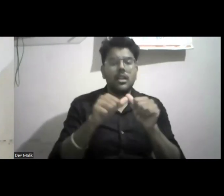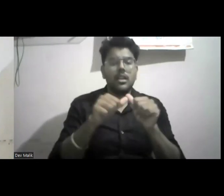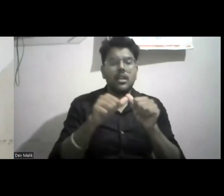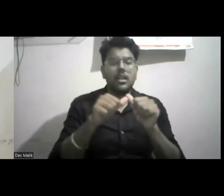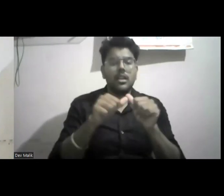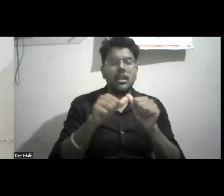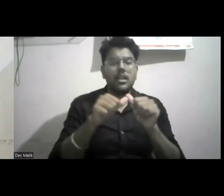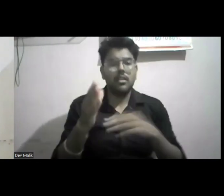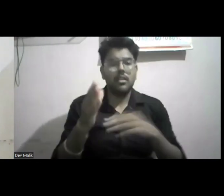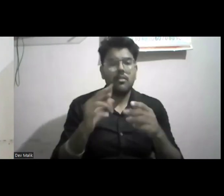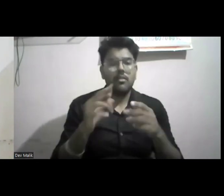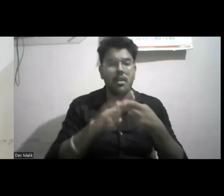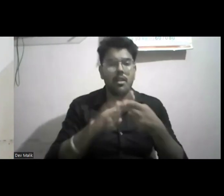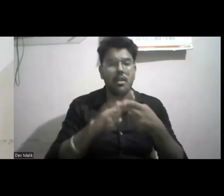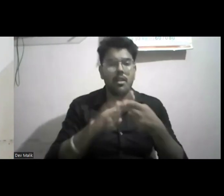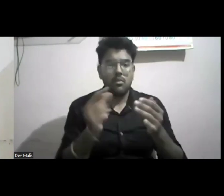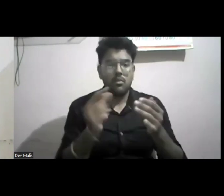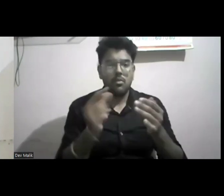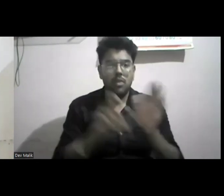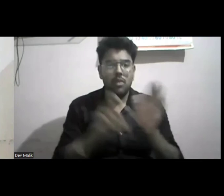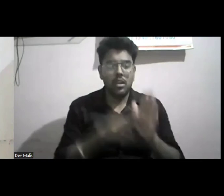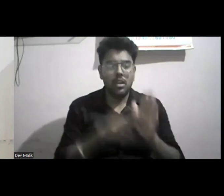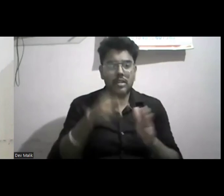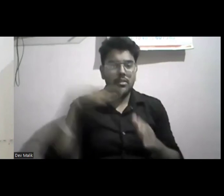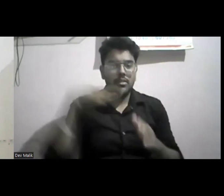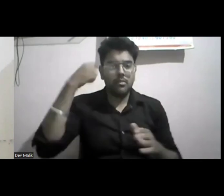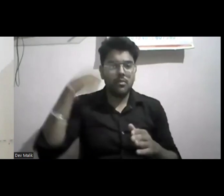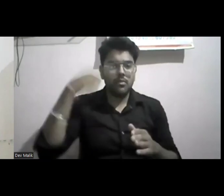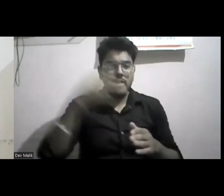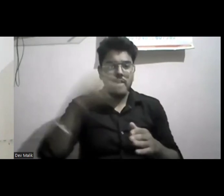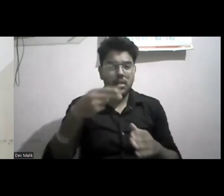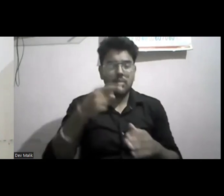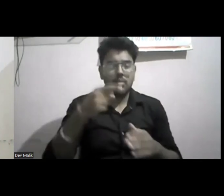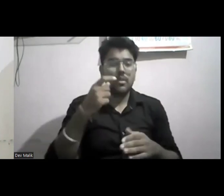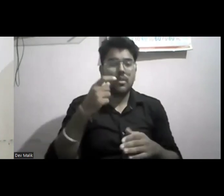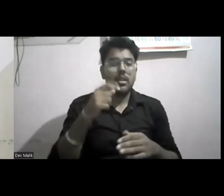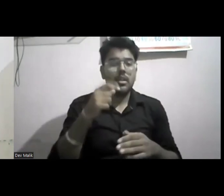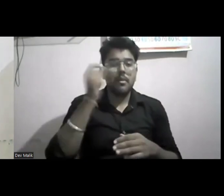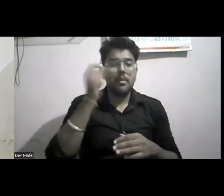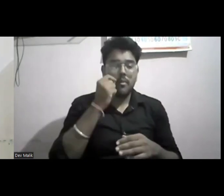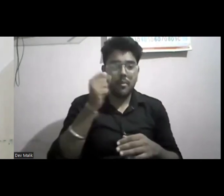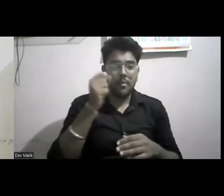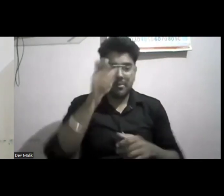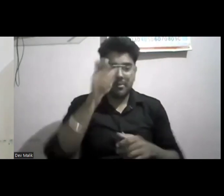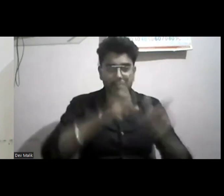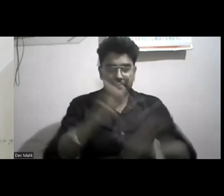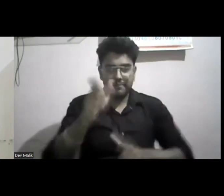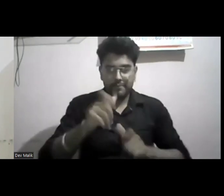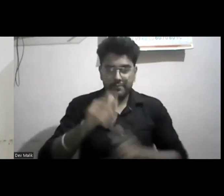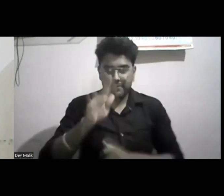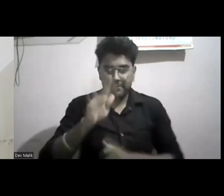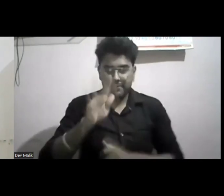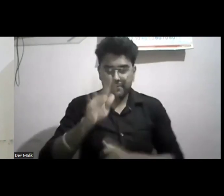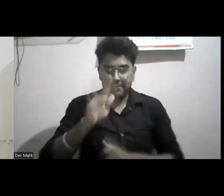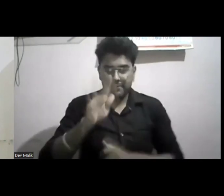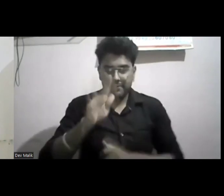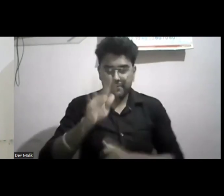means his disability was not visible. But his aggression became a part of